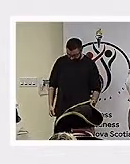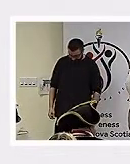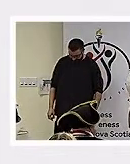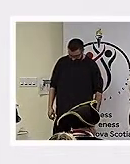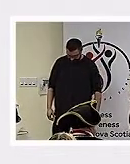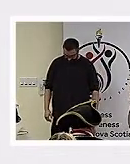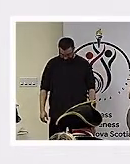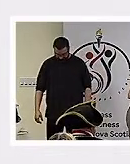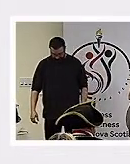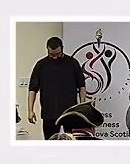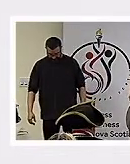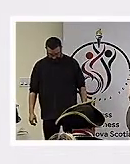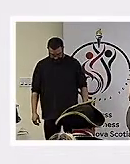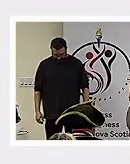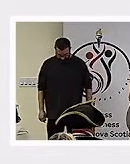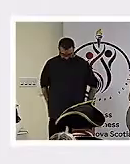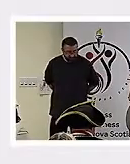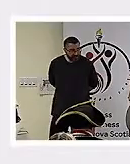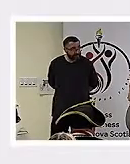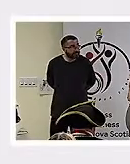Thank you.